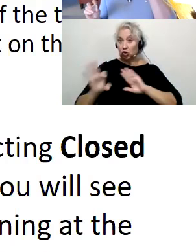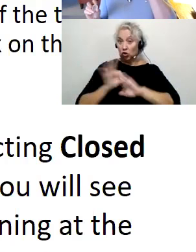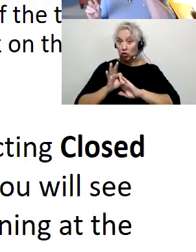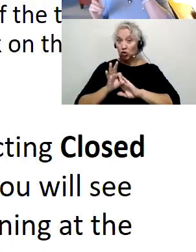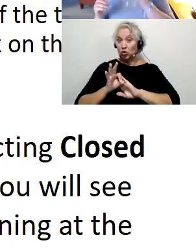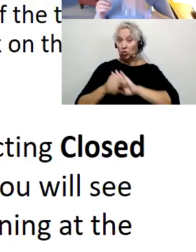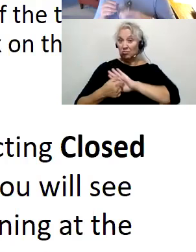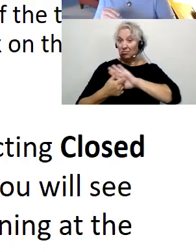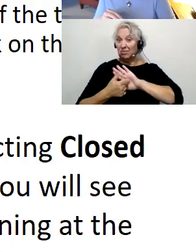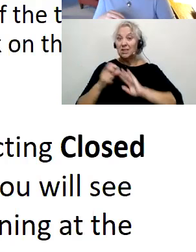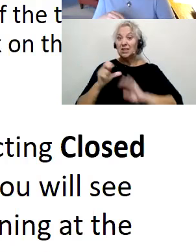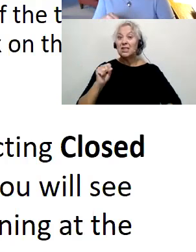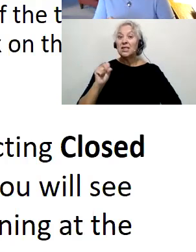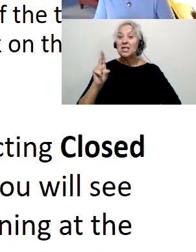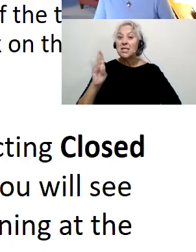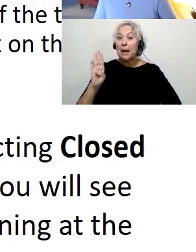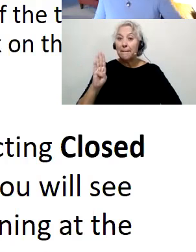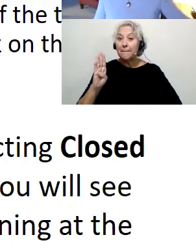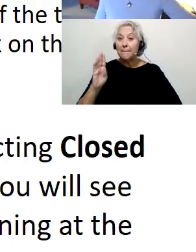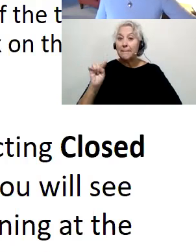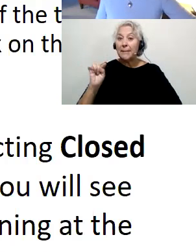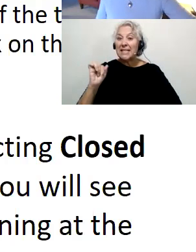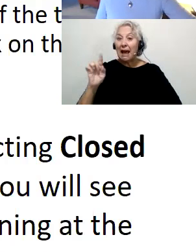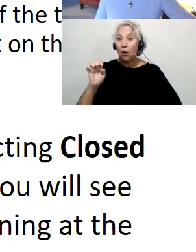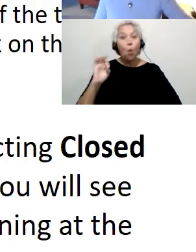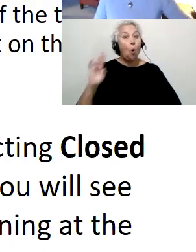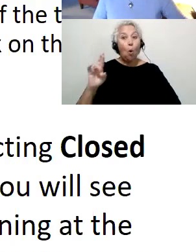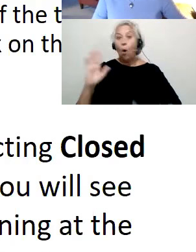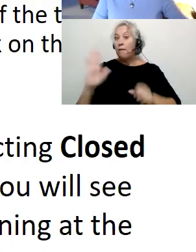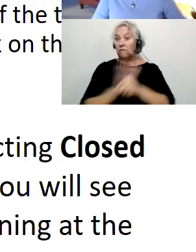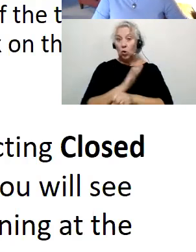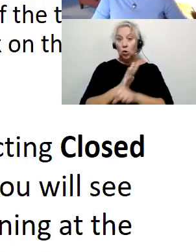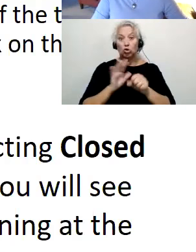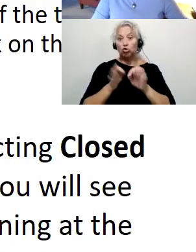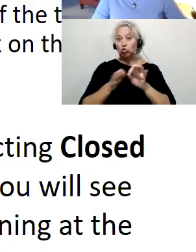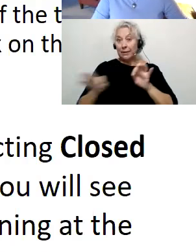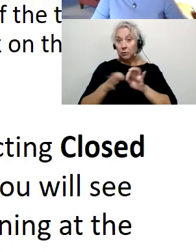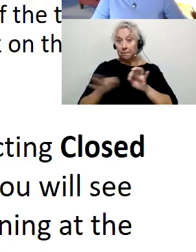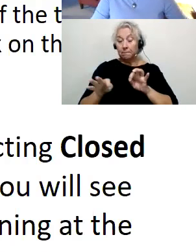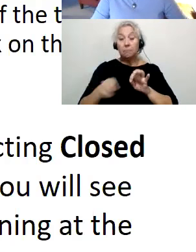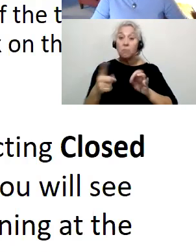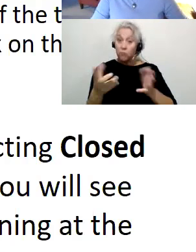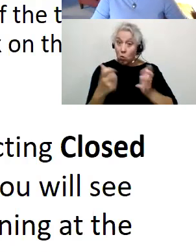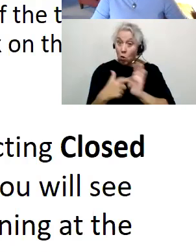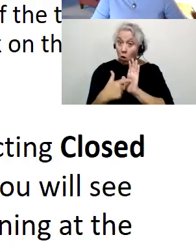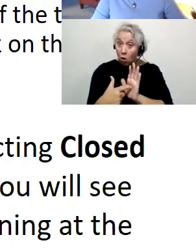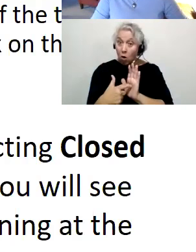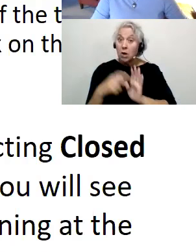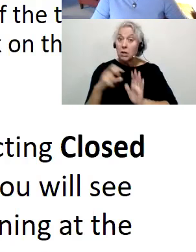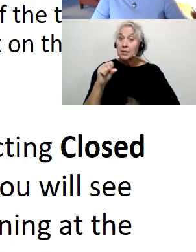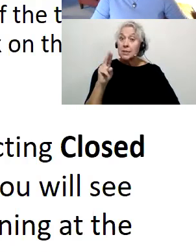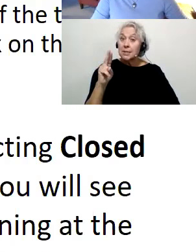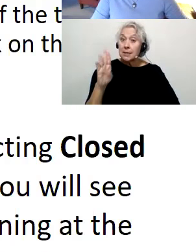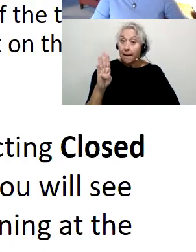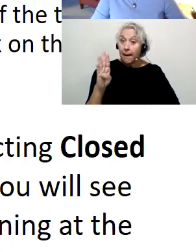show subtitle. You can view a full transcript. If you choose to show subtitles